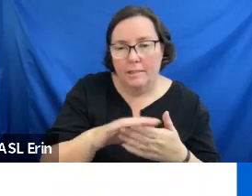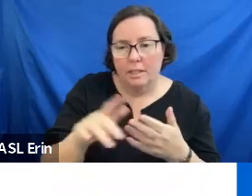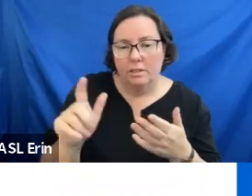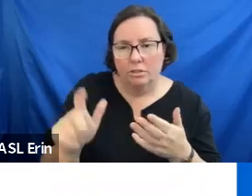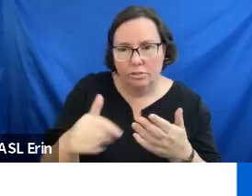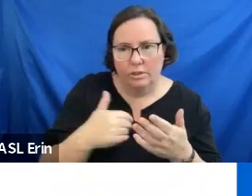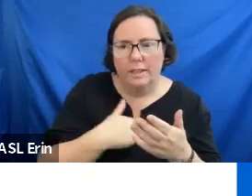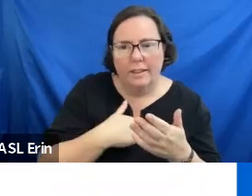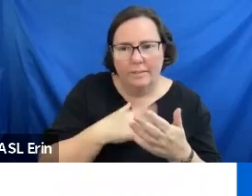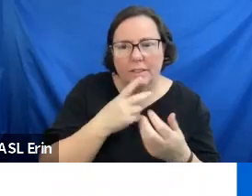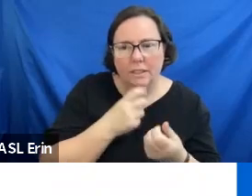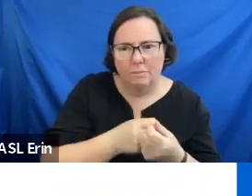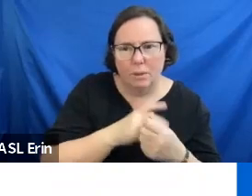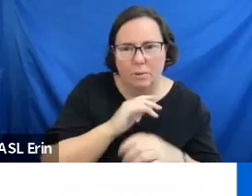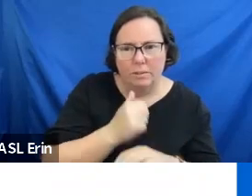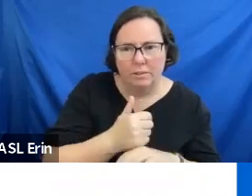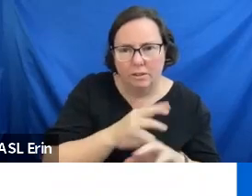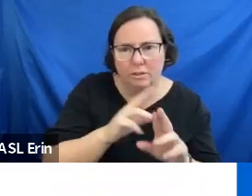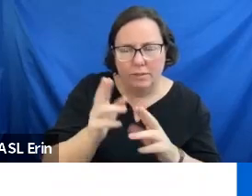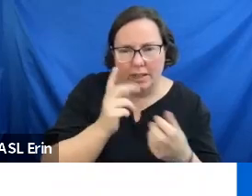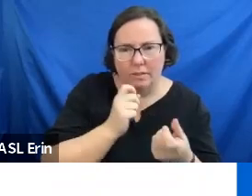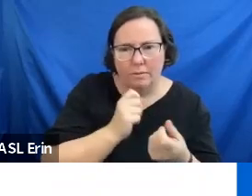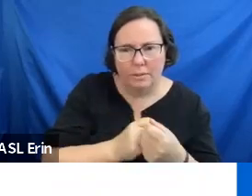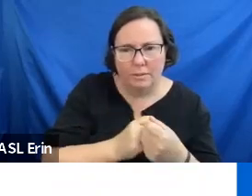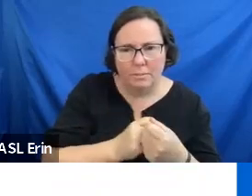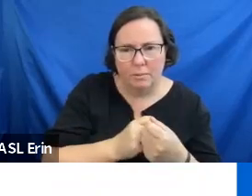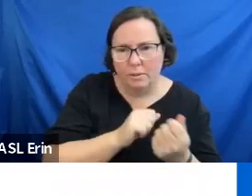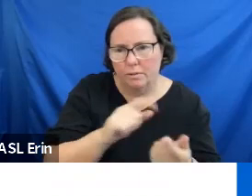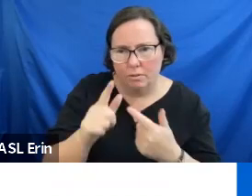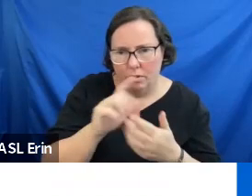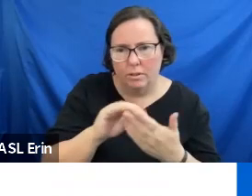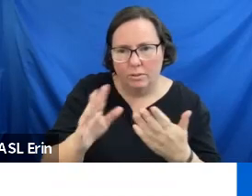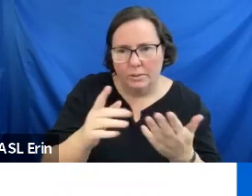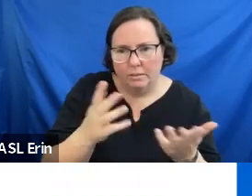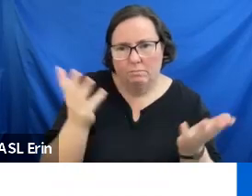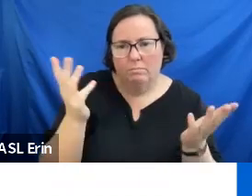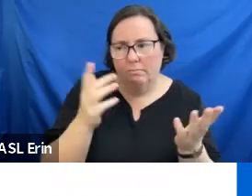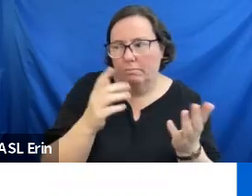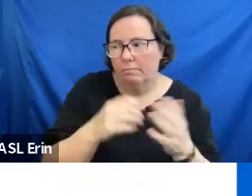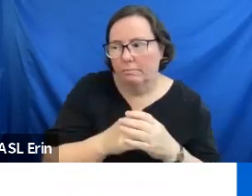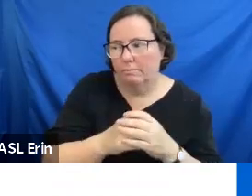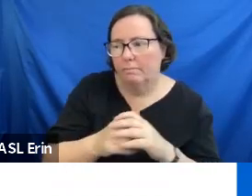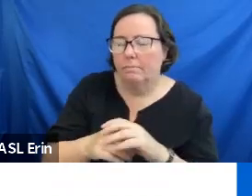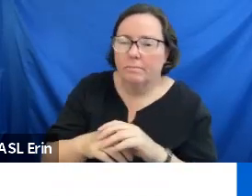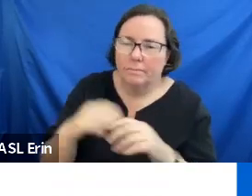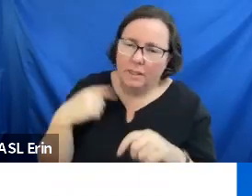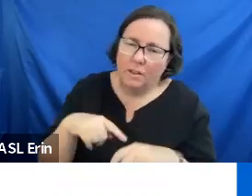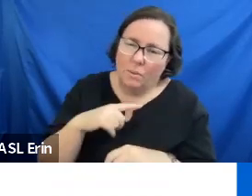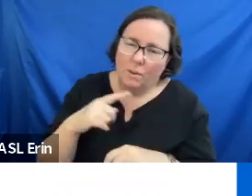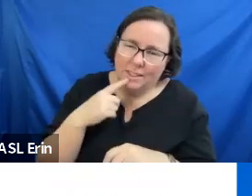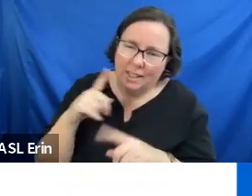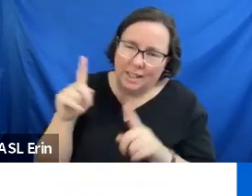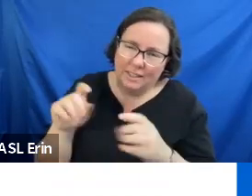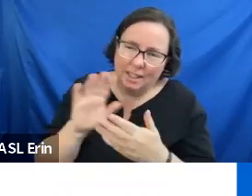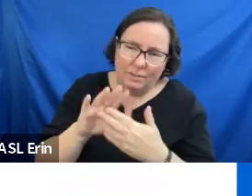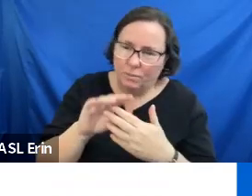should have the supports in place to support all students. So are we saying that the exam